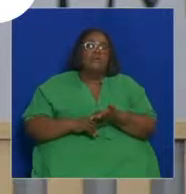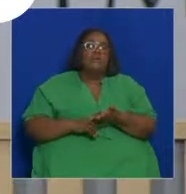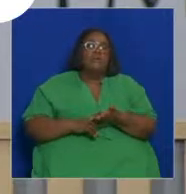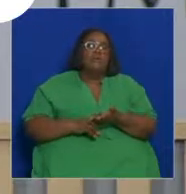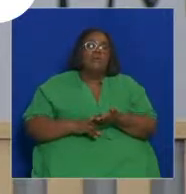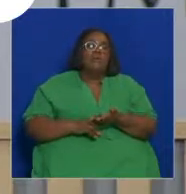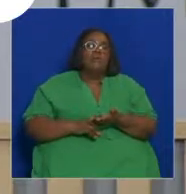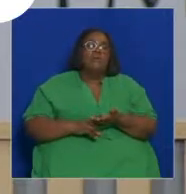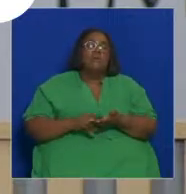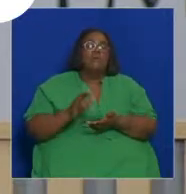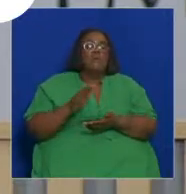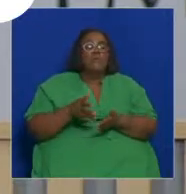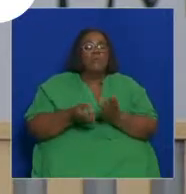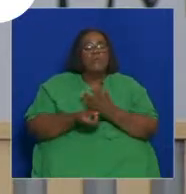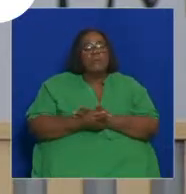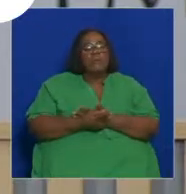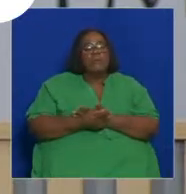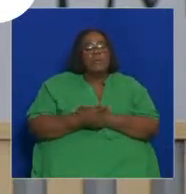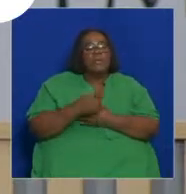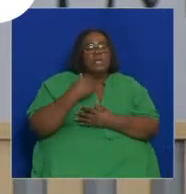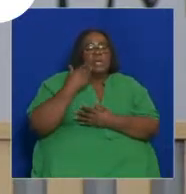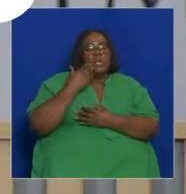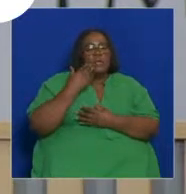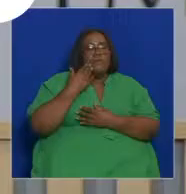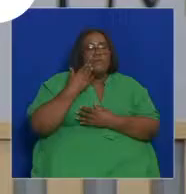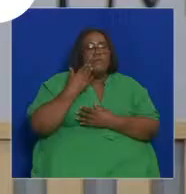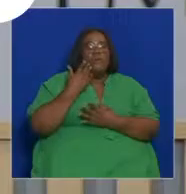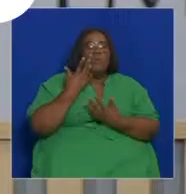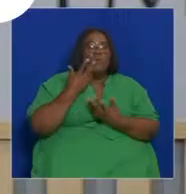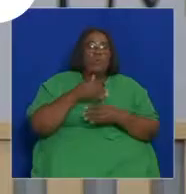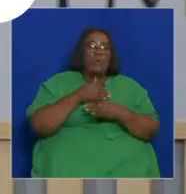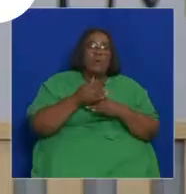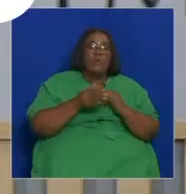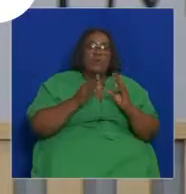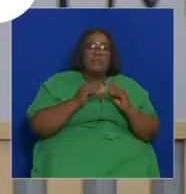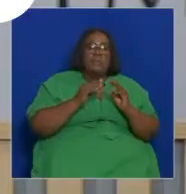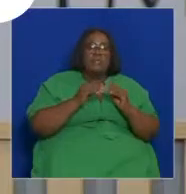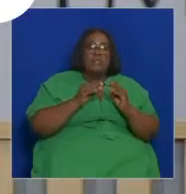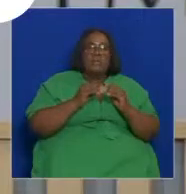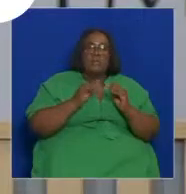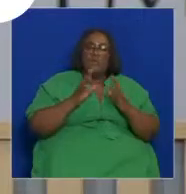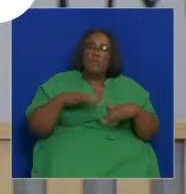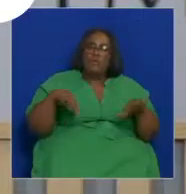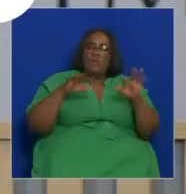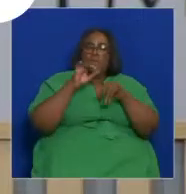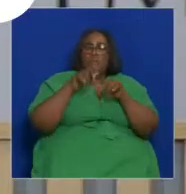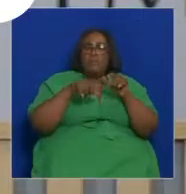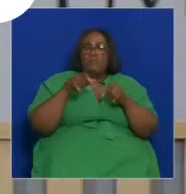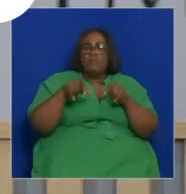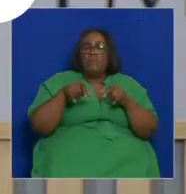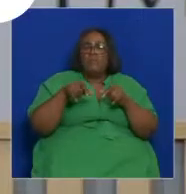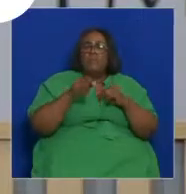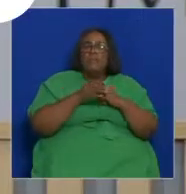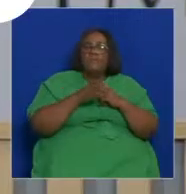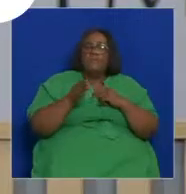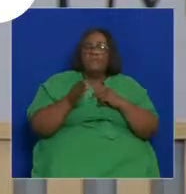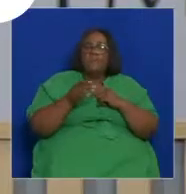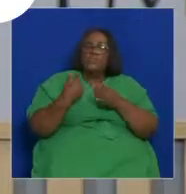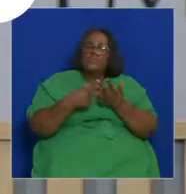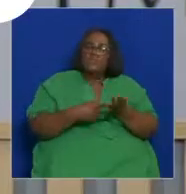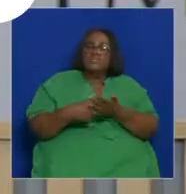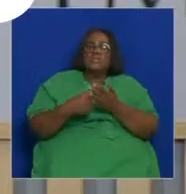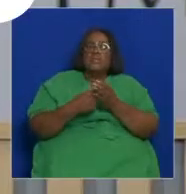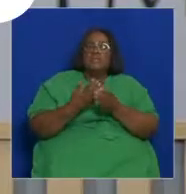when there has been a meeting of all stakeholders to discuss that matter, and when there is a consensus